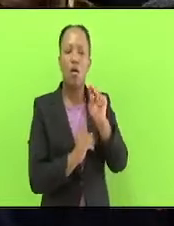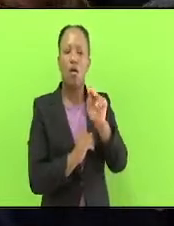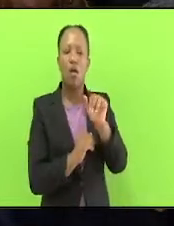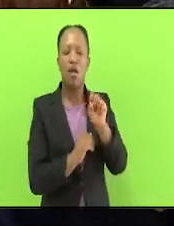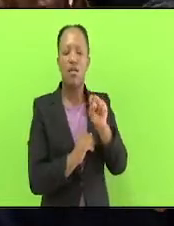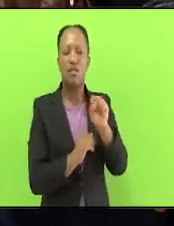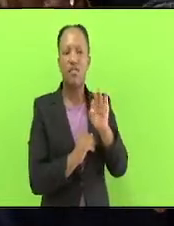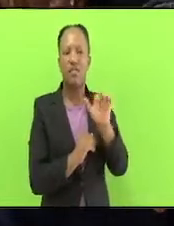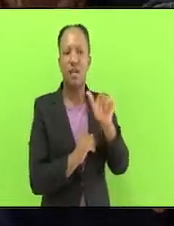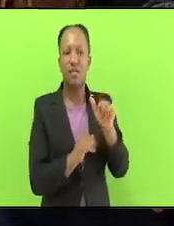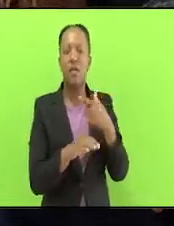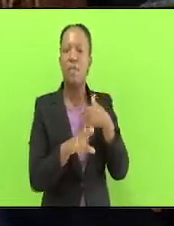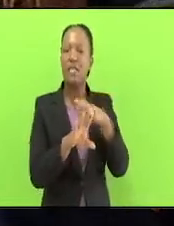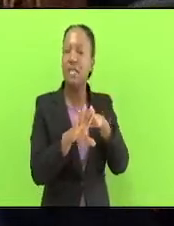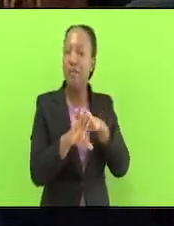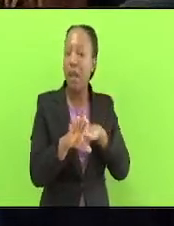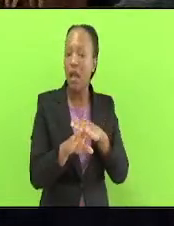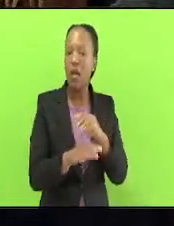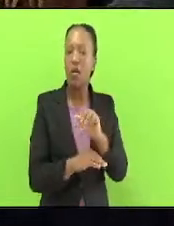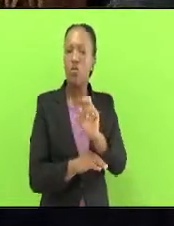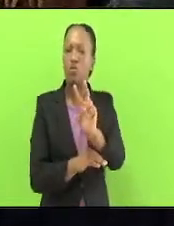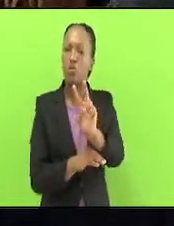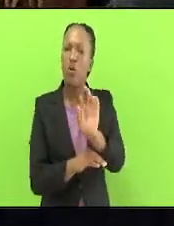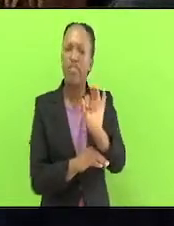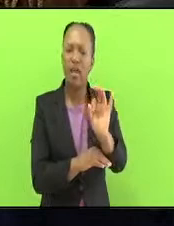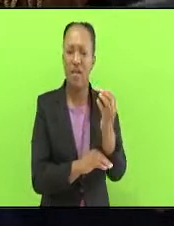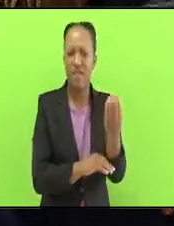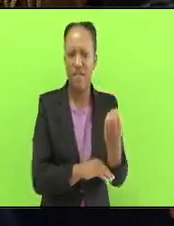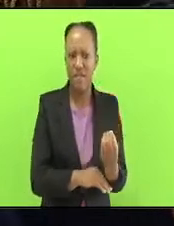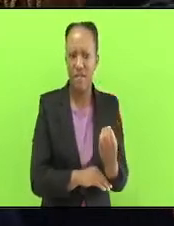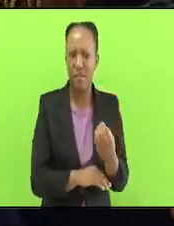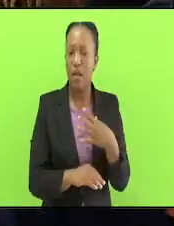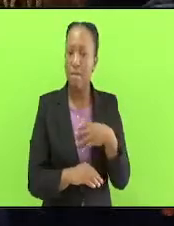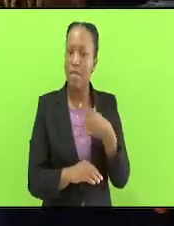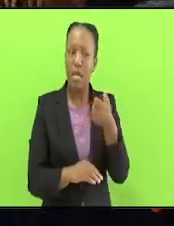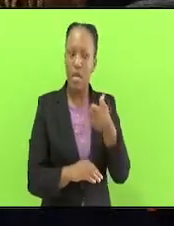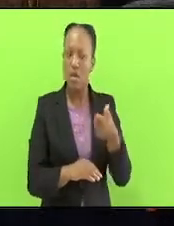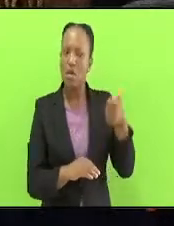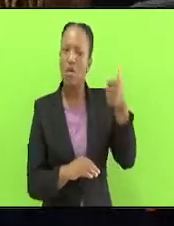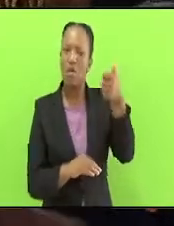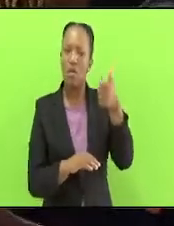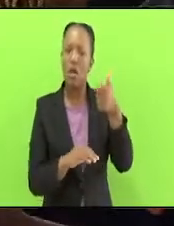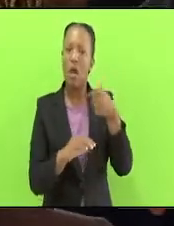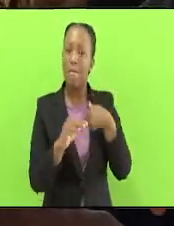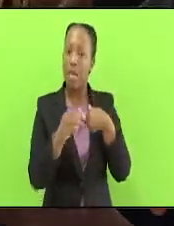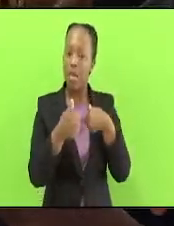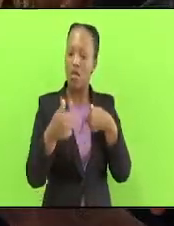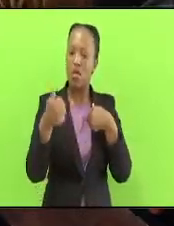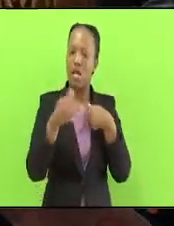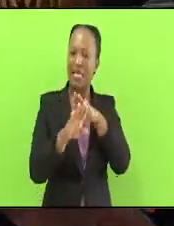bonnake more than 2 or 3 and then I'm the older one ko le lapeng la go gae.